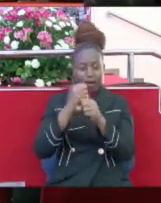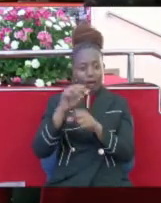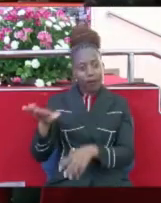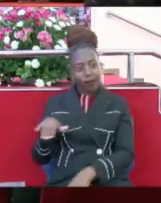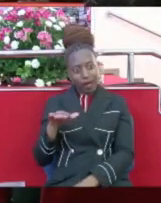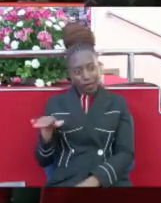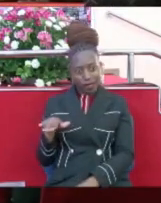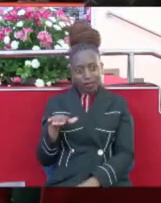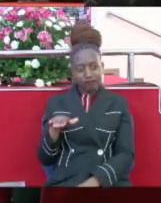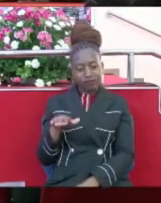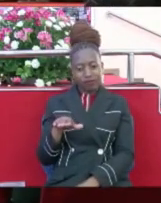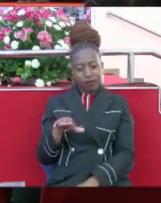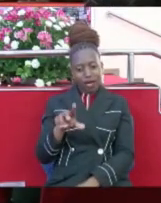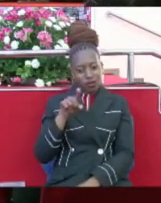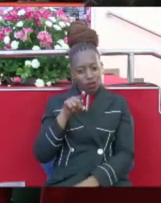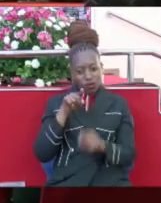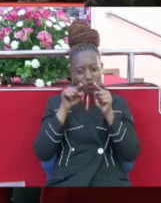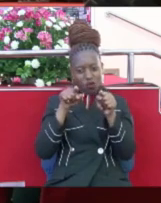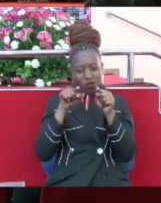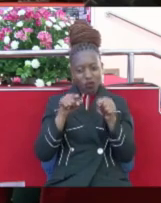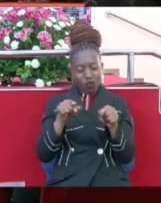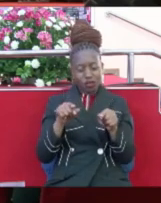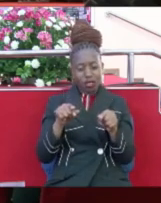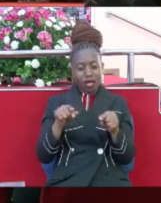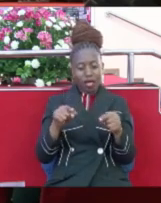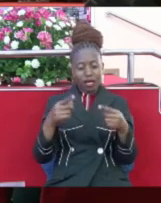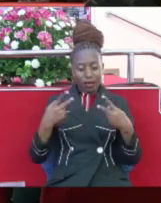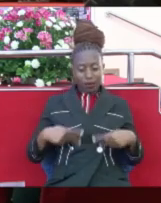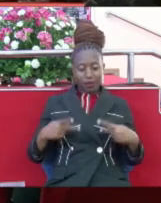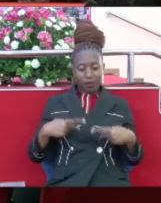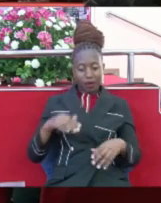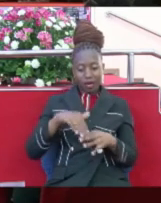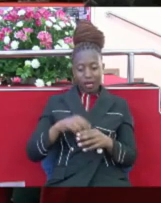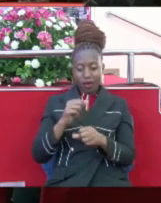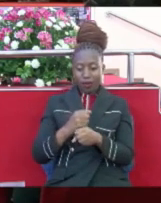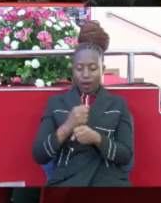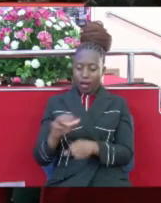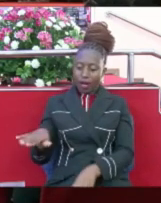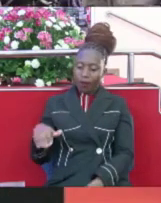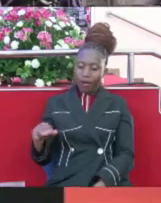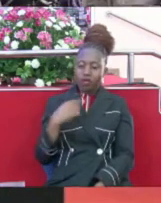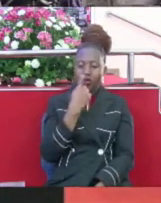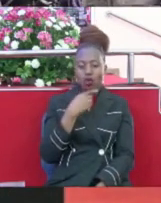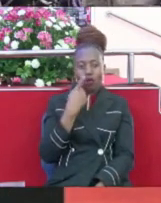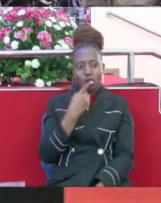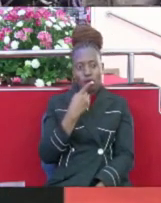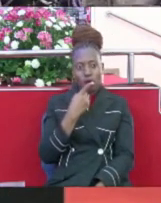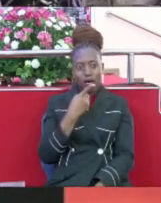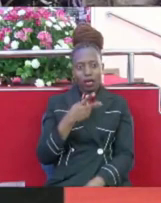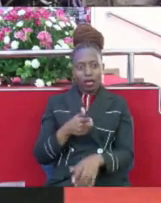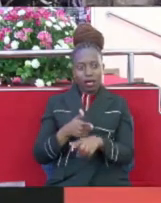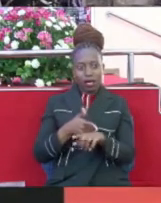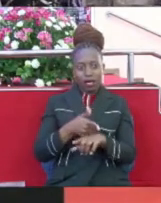in the workplace who is in LGBTQ. Kwa sababu ni wakati wako, ukipata yale mafuta utaweza kuingia kazini mwako na